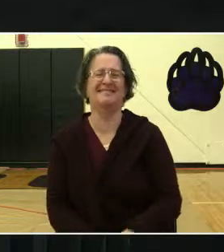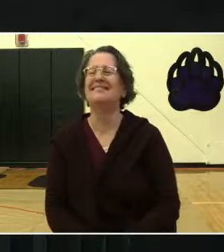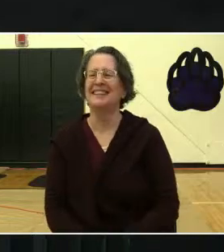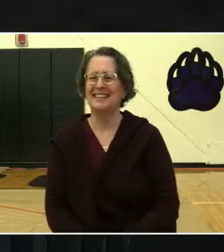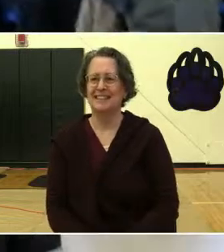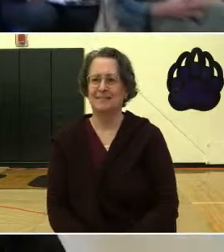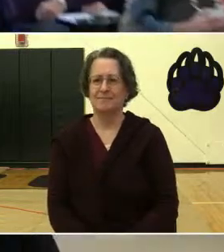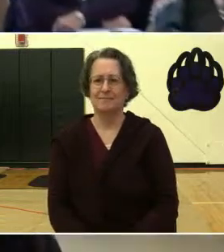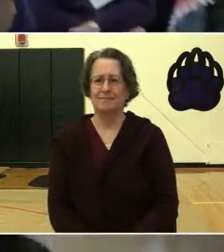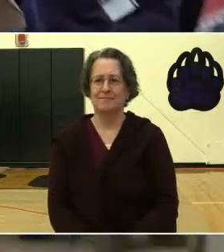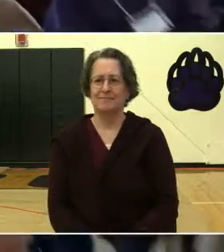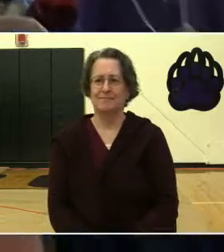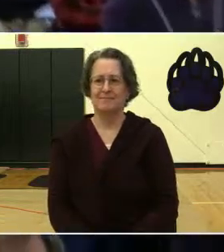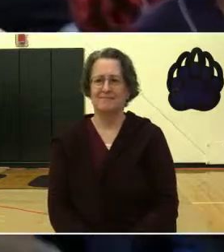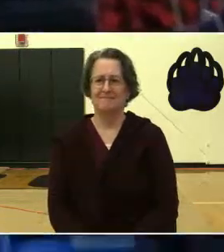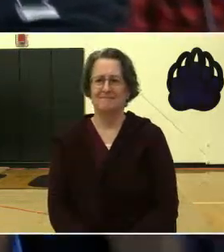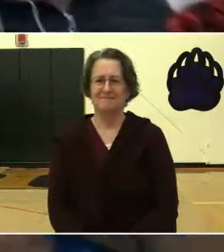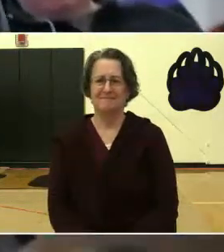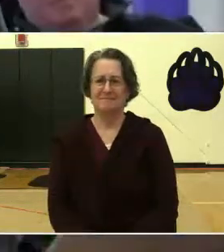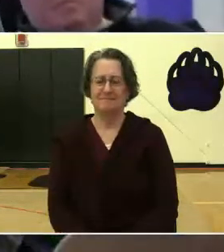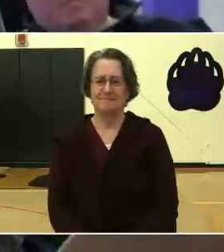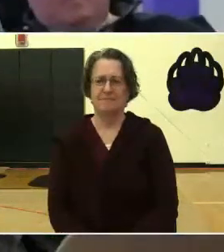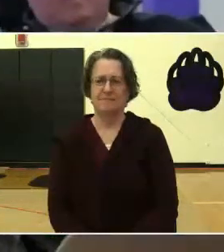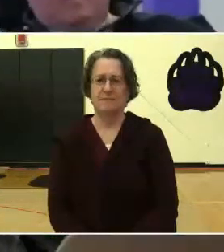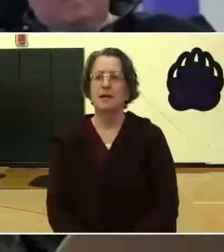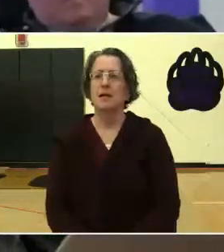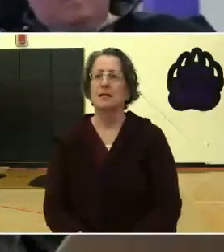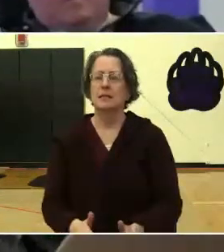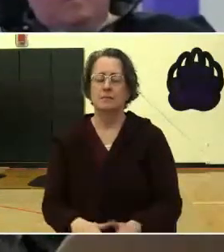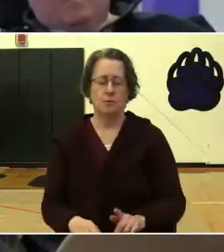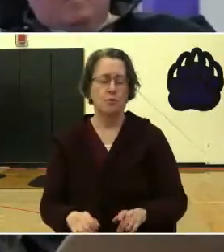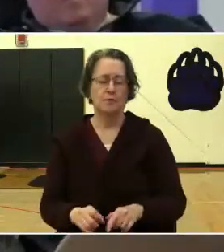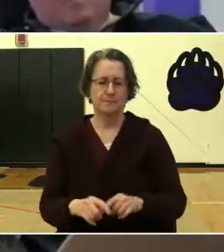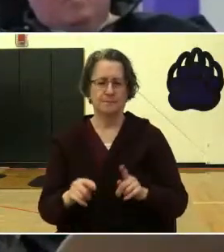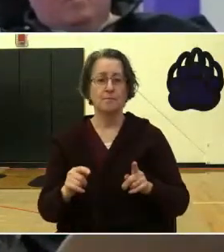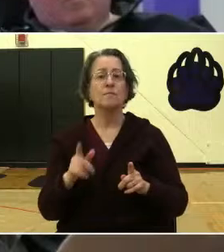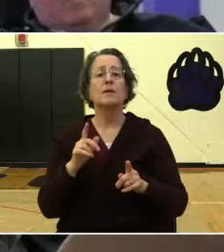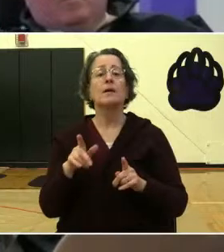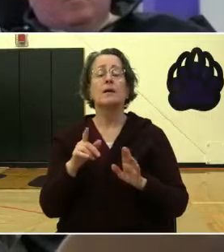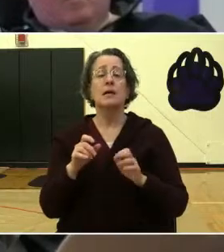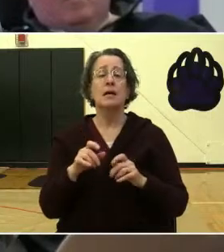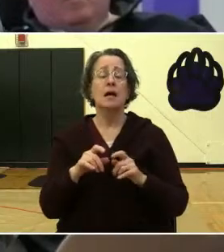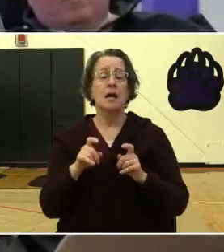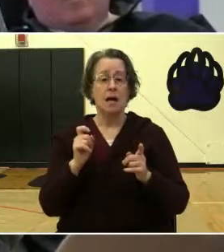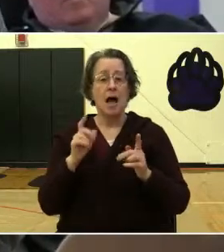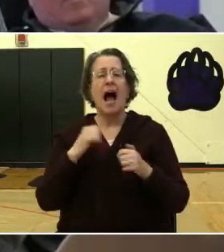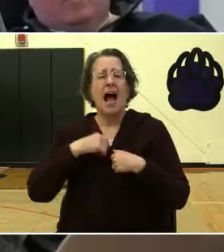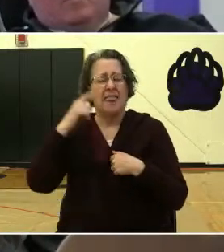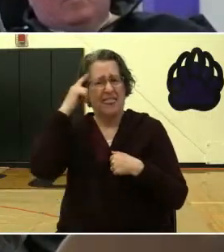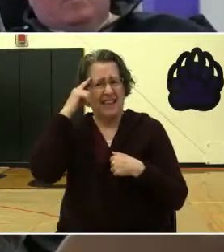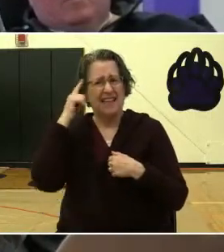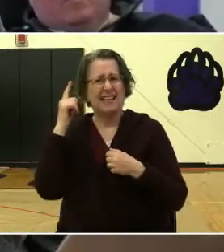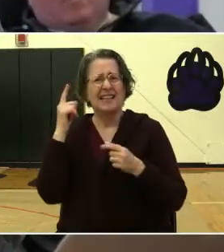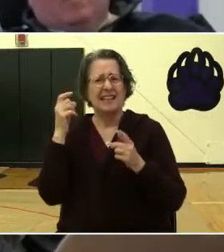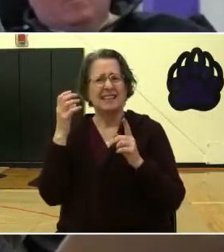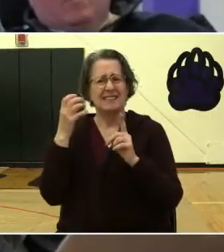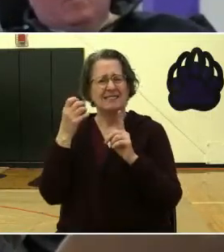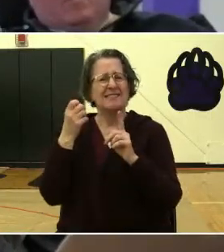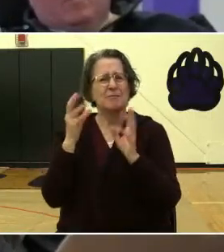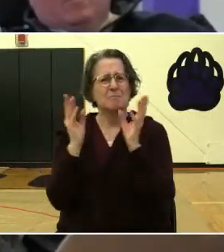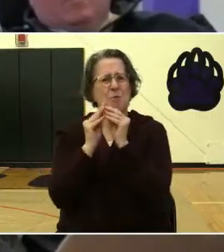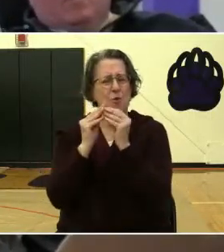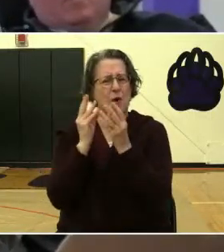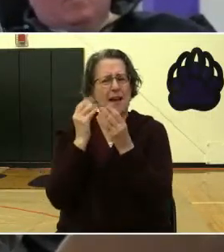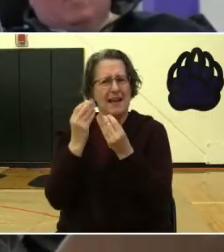Sprite fck Sprite District 9 UM I I think there's possibly more explanation to the process is in